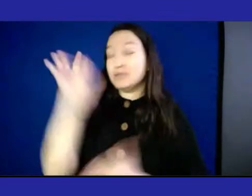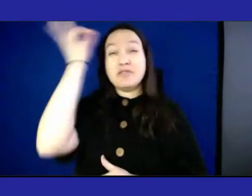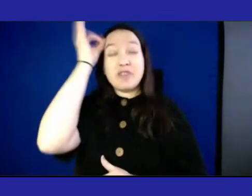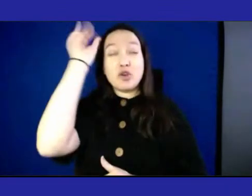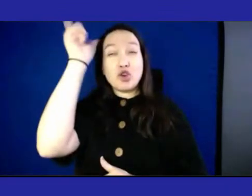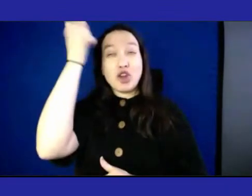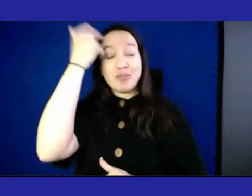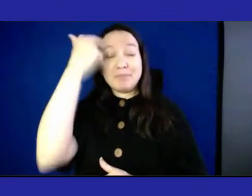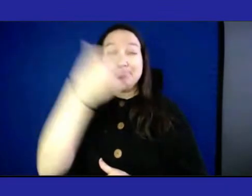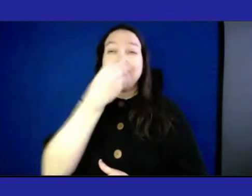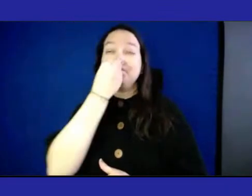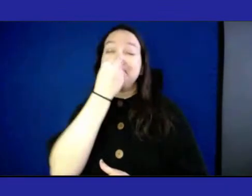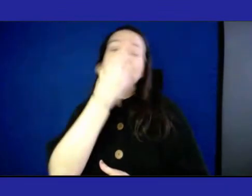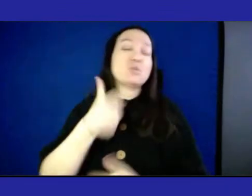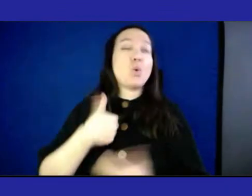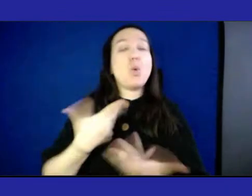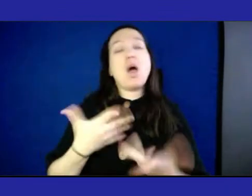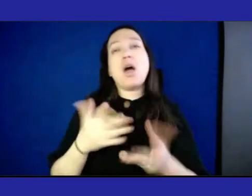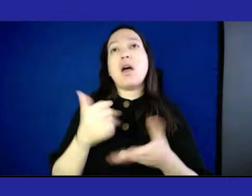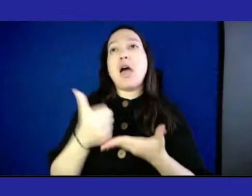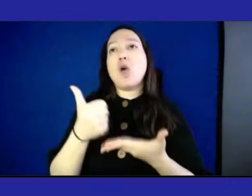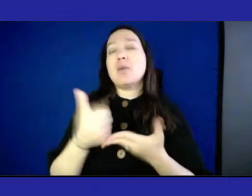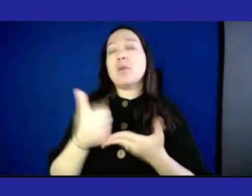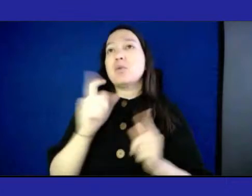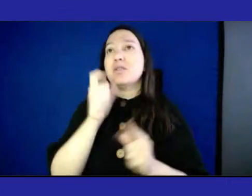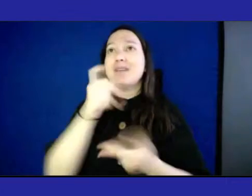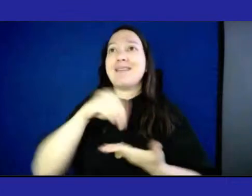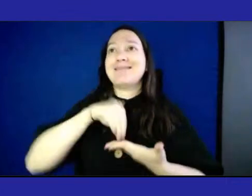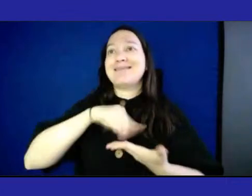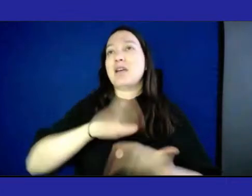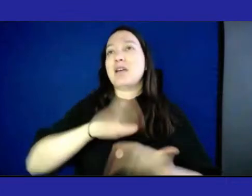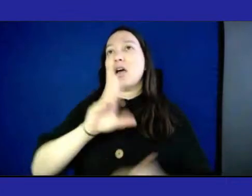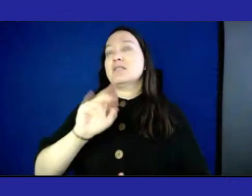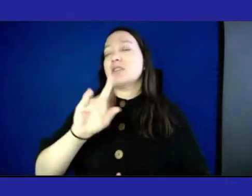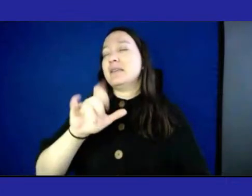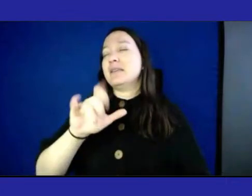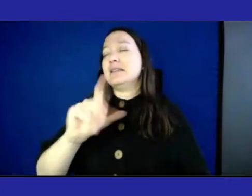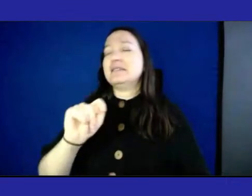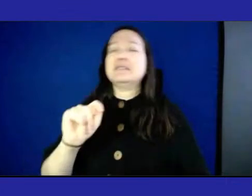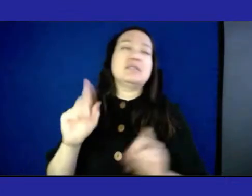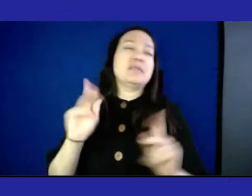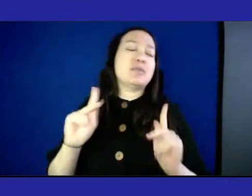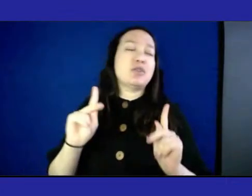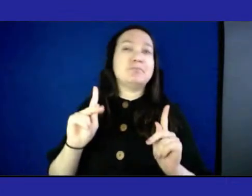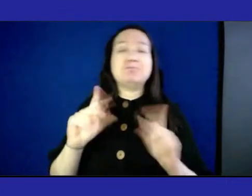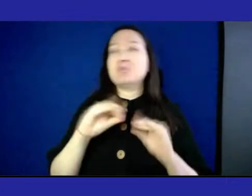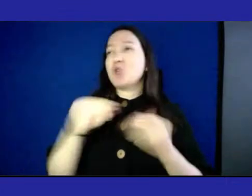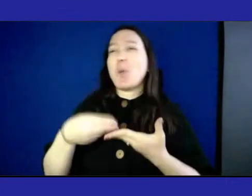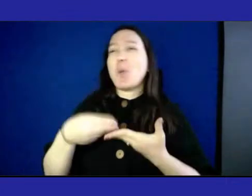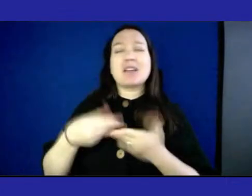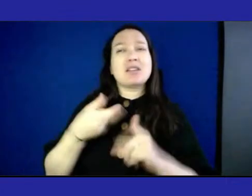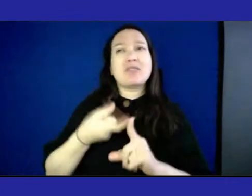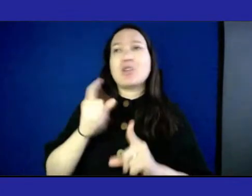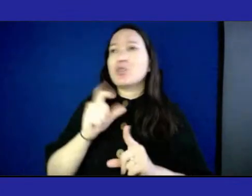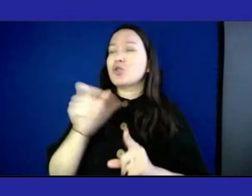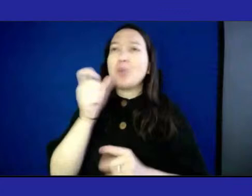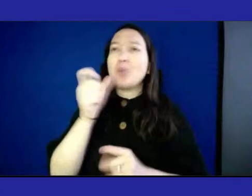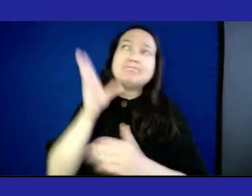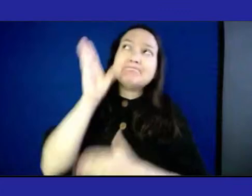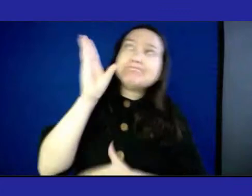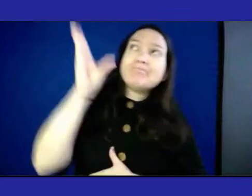interested in helping undocumented people. I mean, there's no funding source, and there's no road to a funding source.